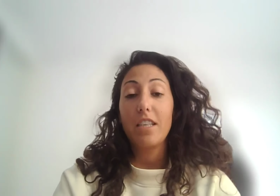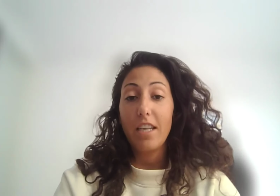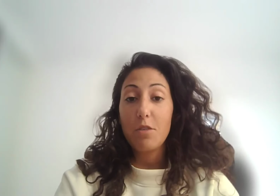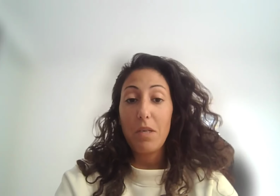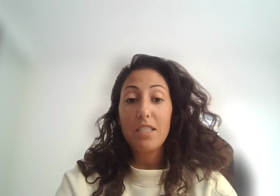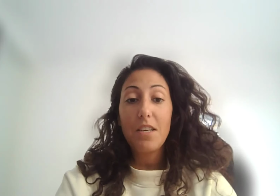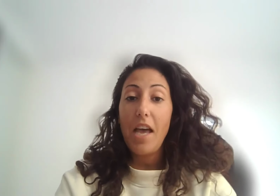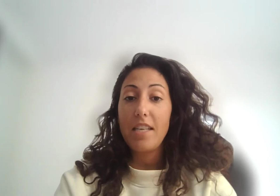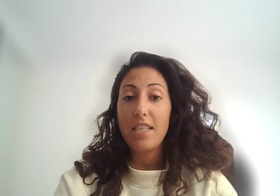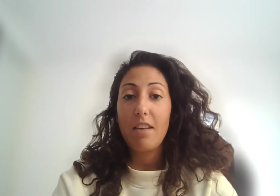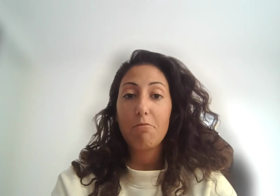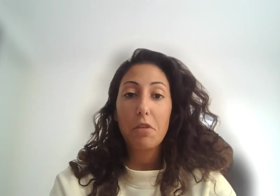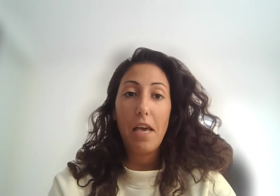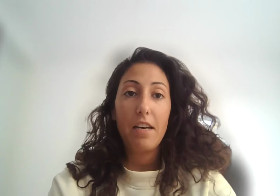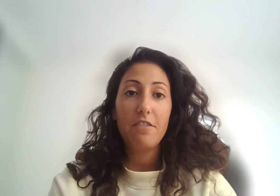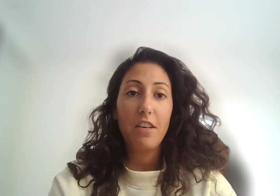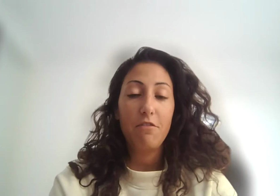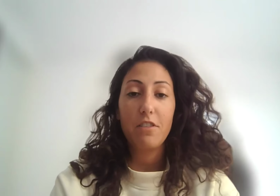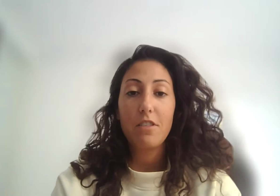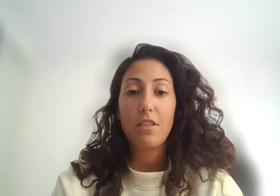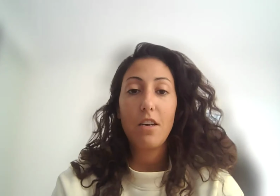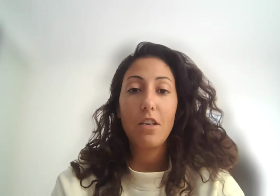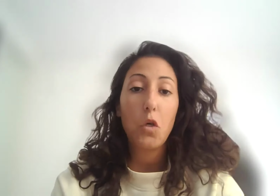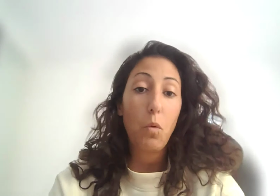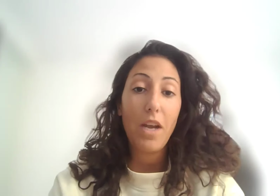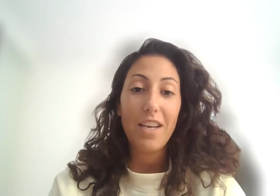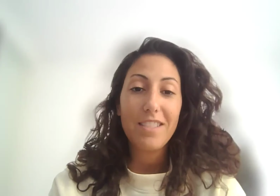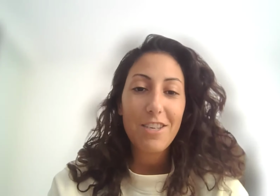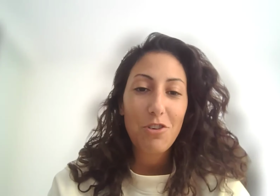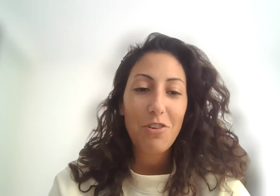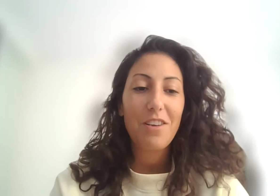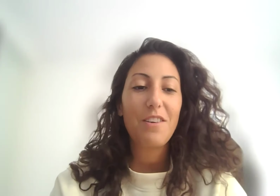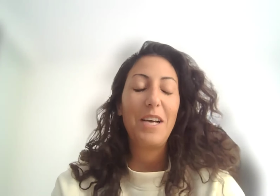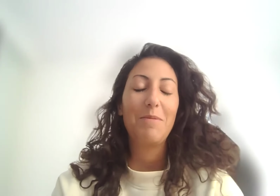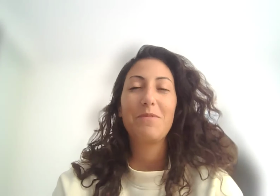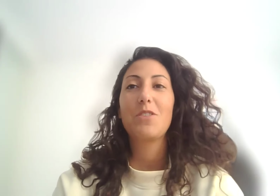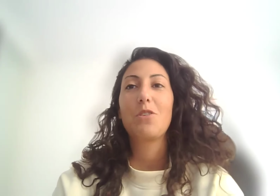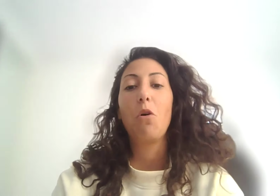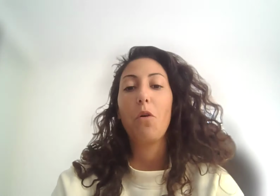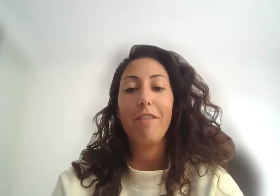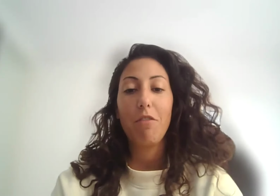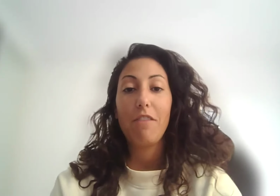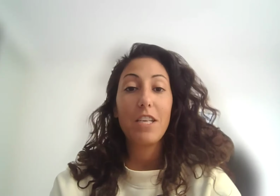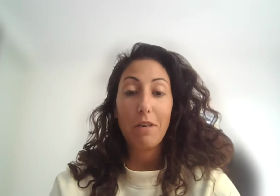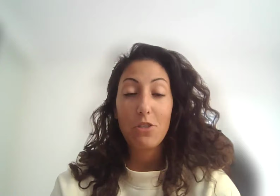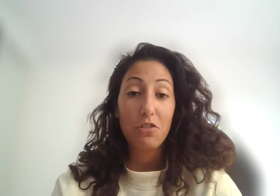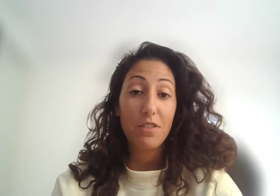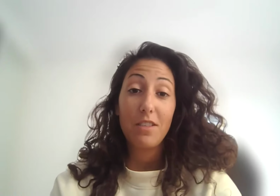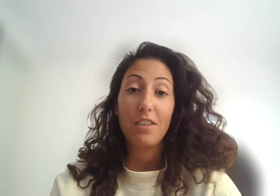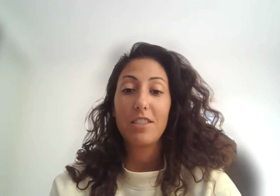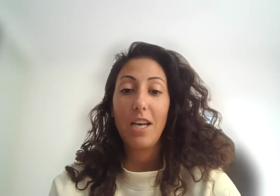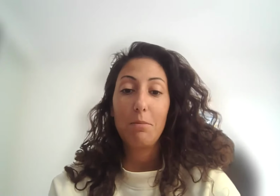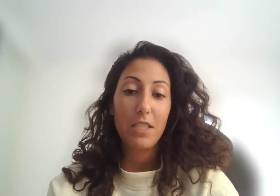for engagement, and then we'll have a first Q&A session. So if you have any